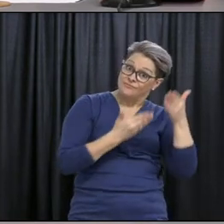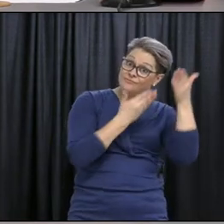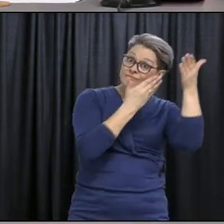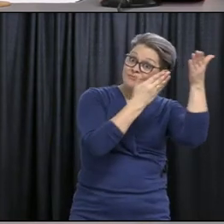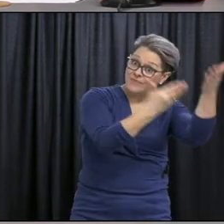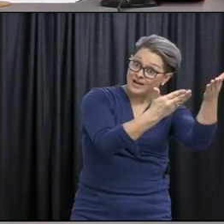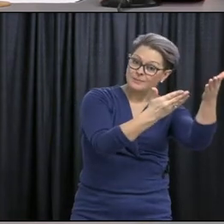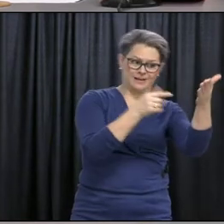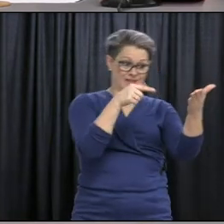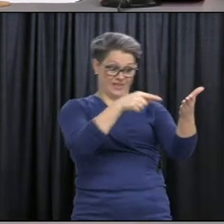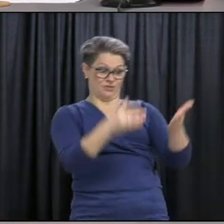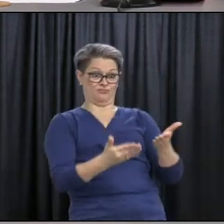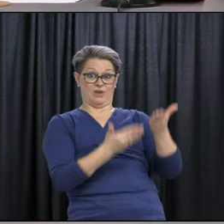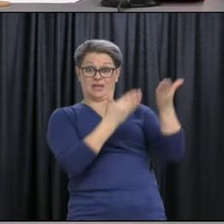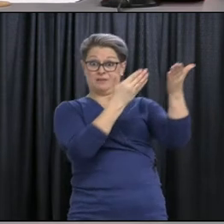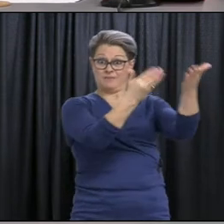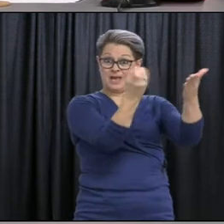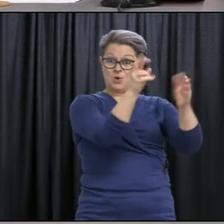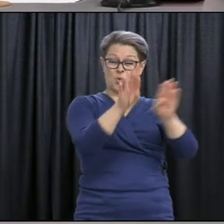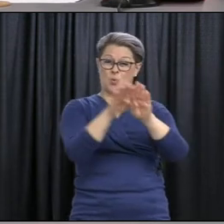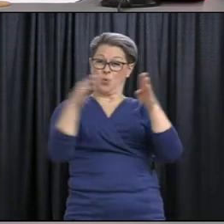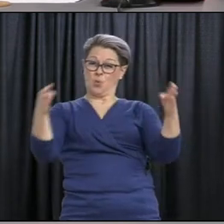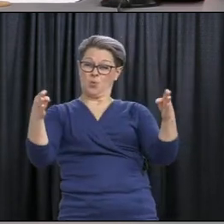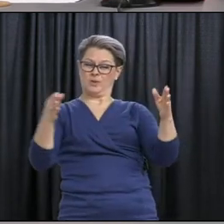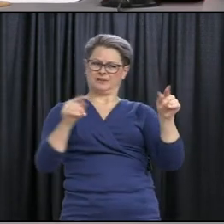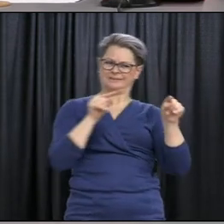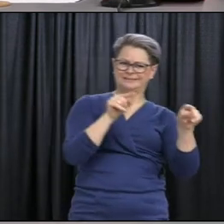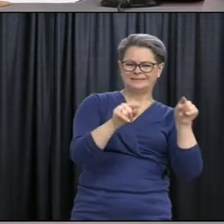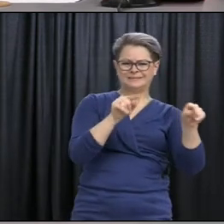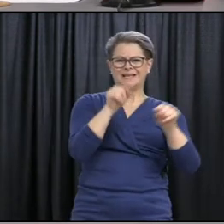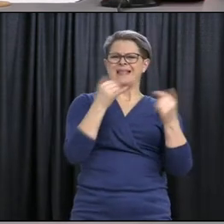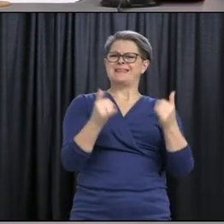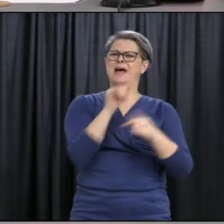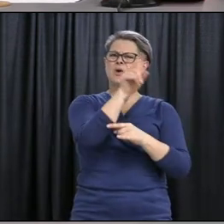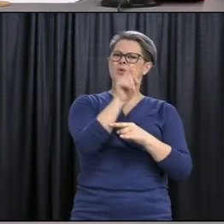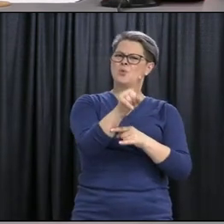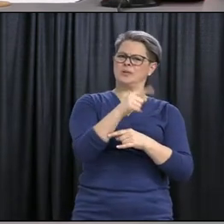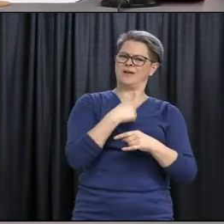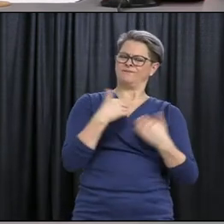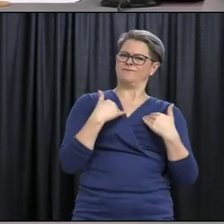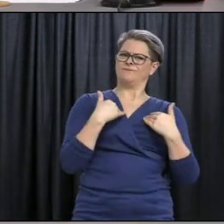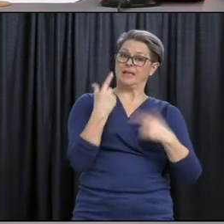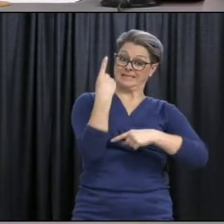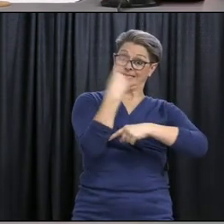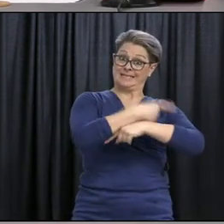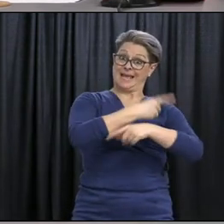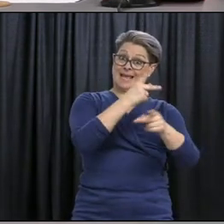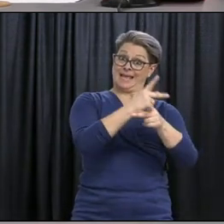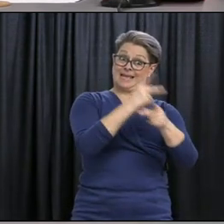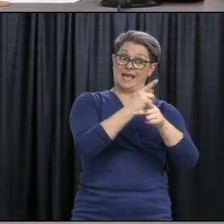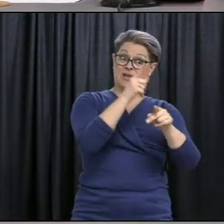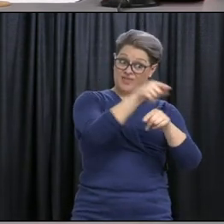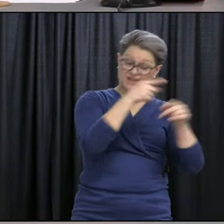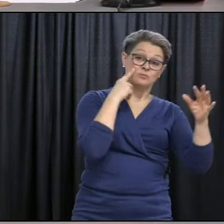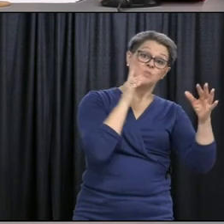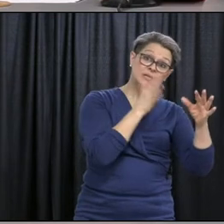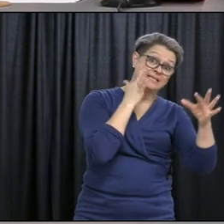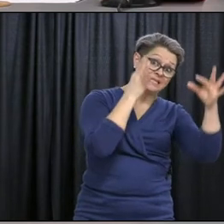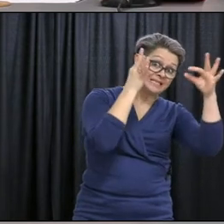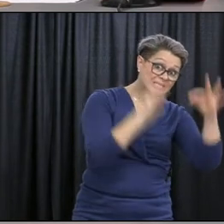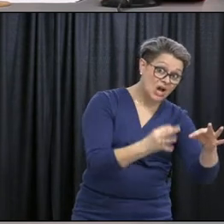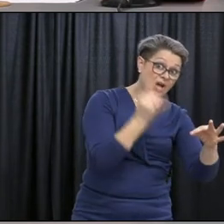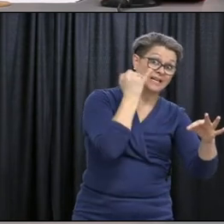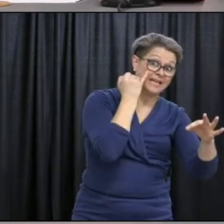up on the word recommend, but the question then becomes, is it the daycare that decides if